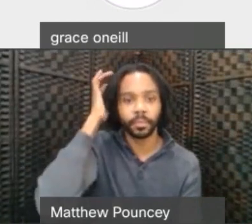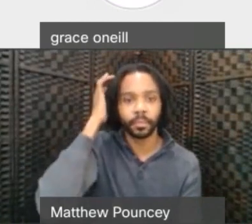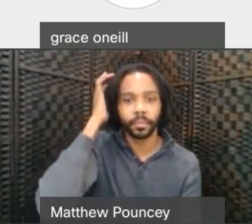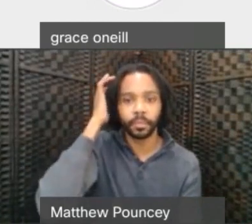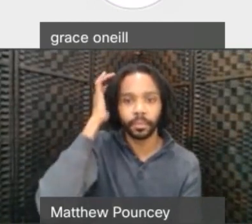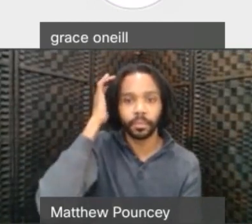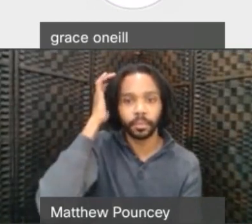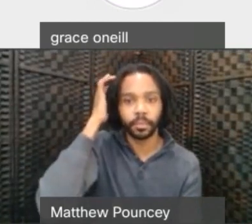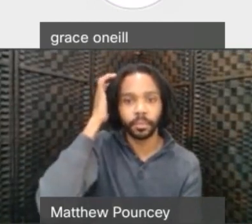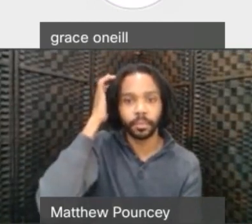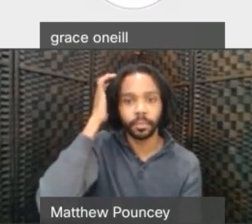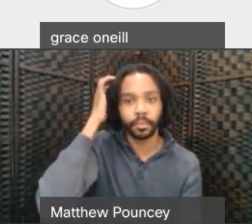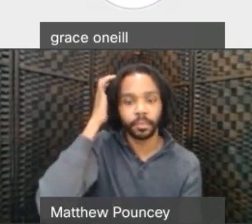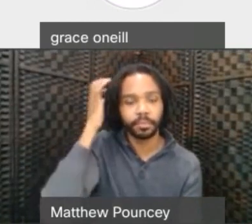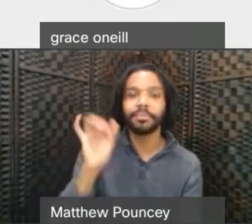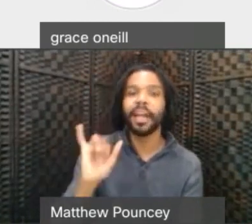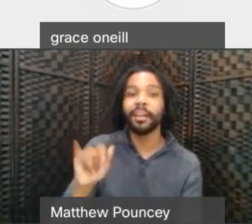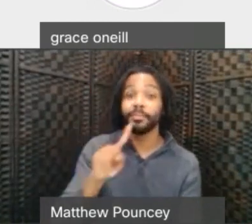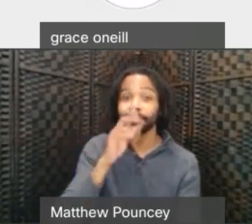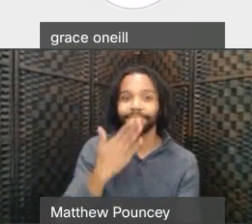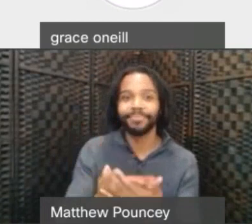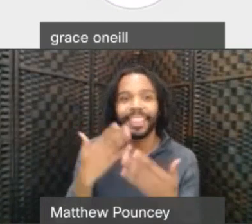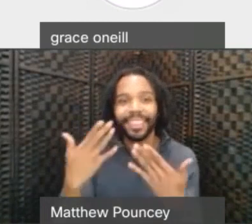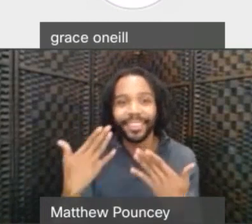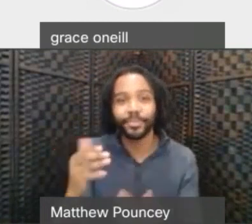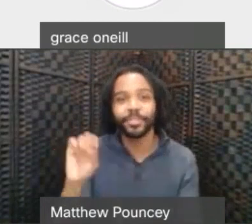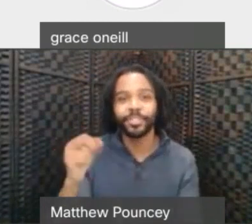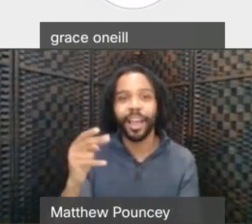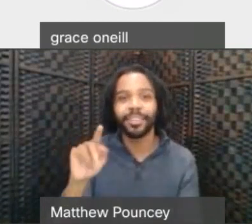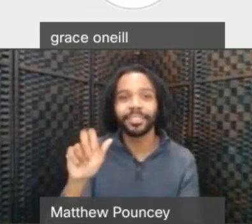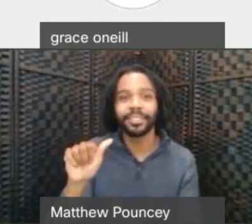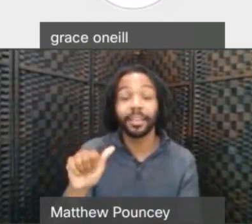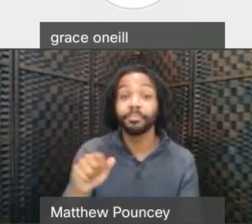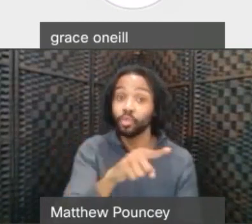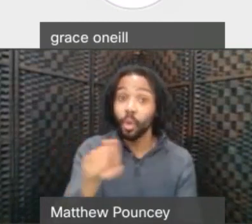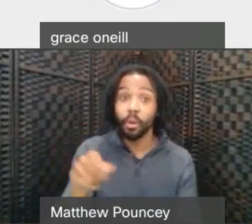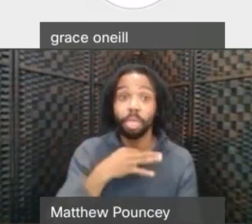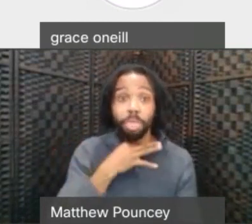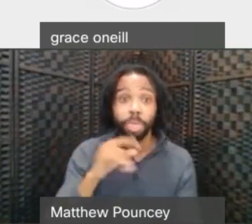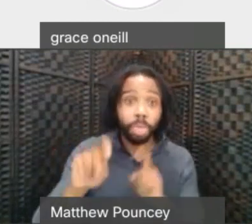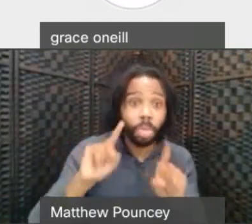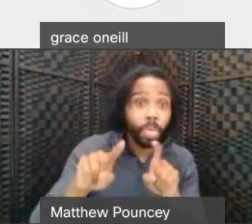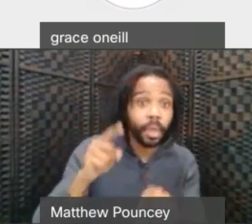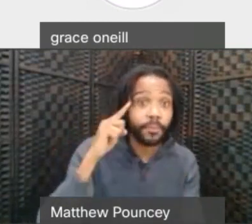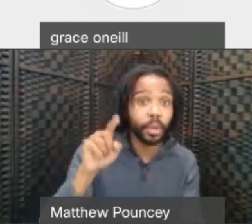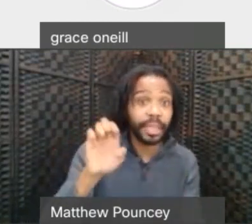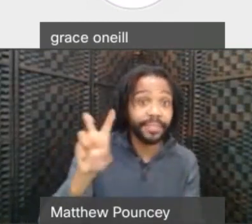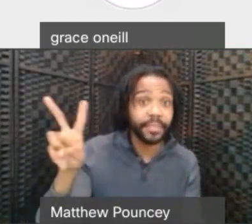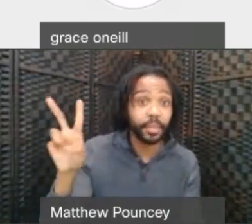Very good. Thank you, Shasta. So for people that have questions about EVV, you can